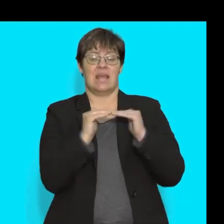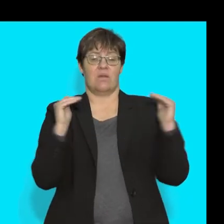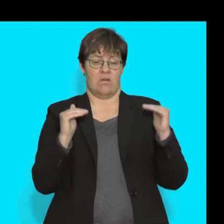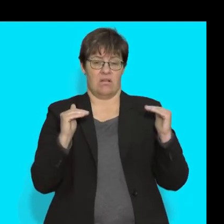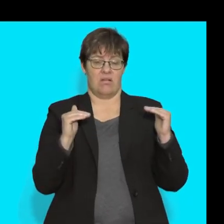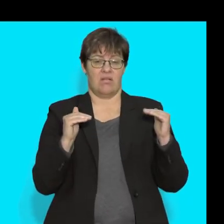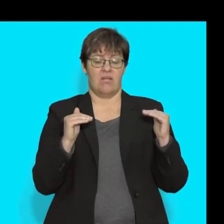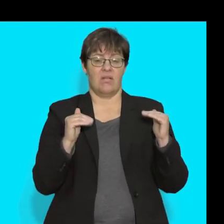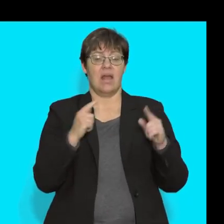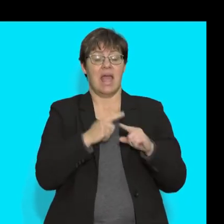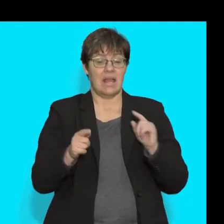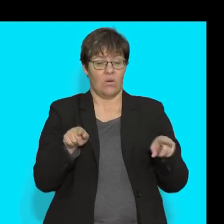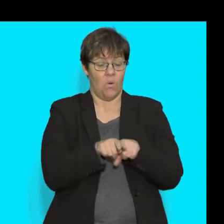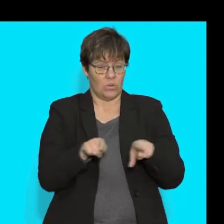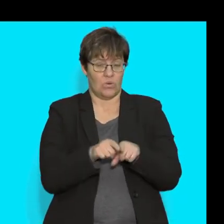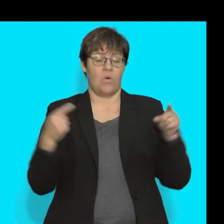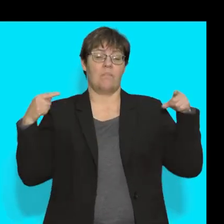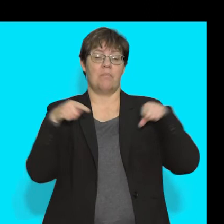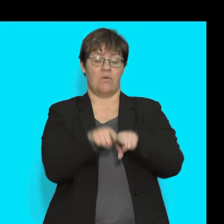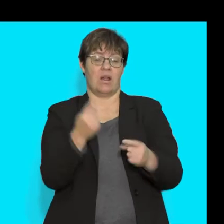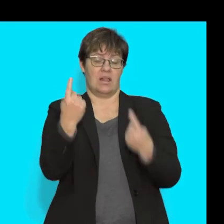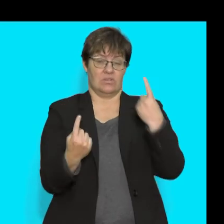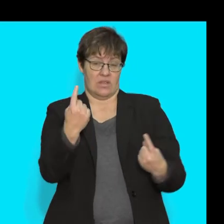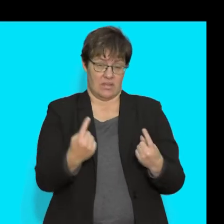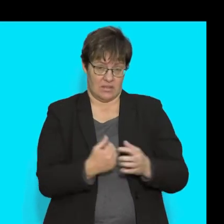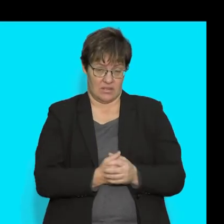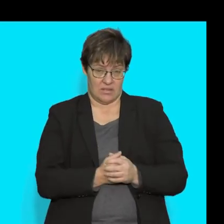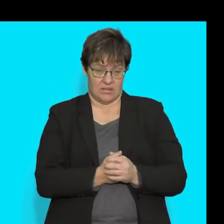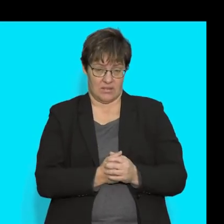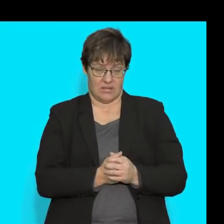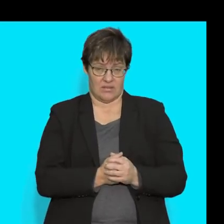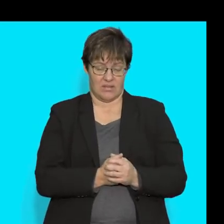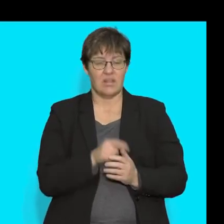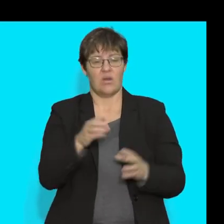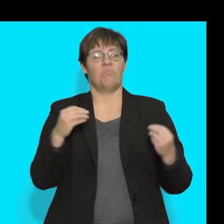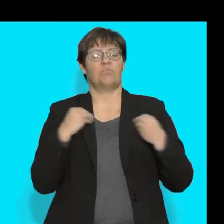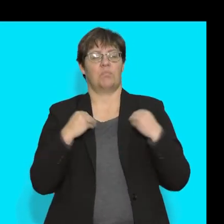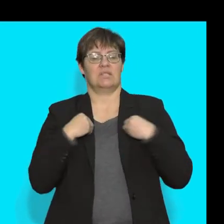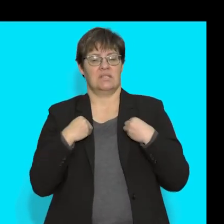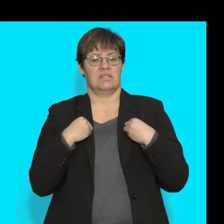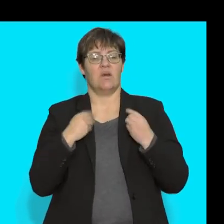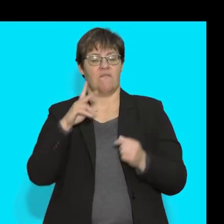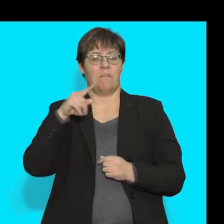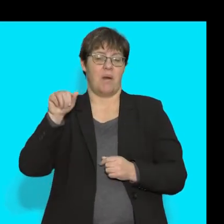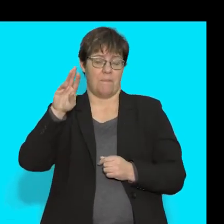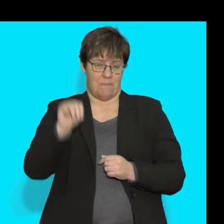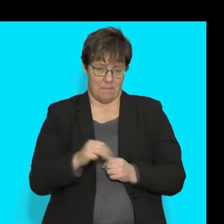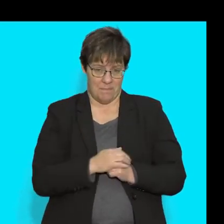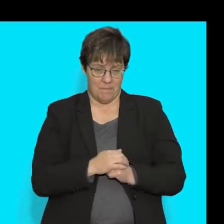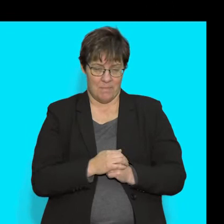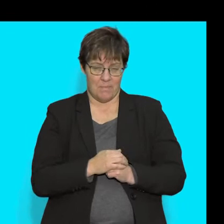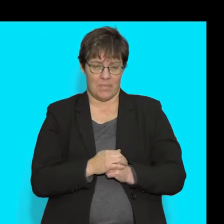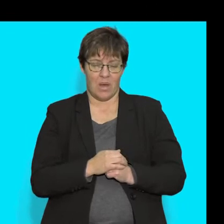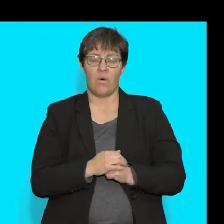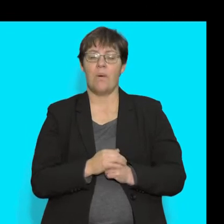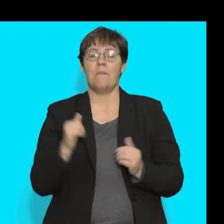equal and they are also parallel to one another. That's one of the properties of a parallelogram. Please,